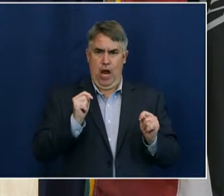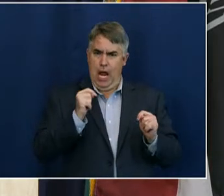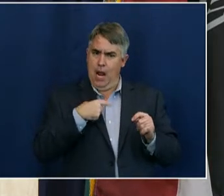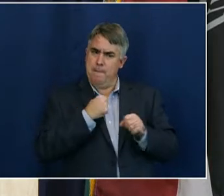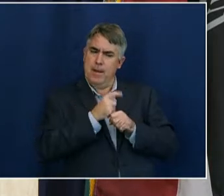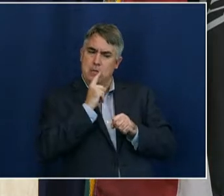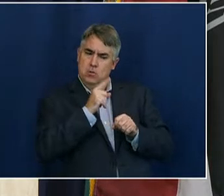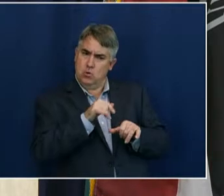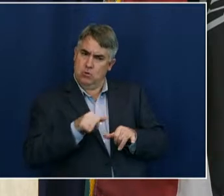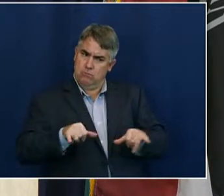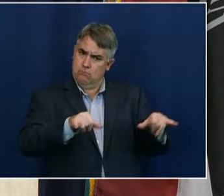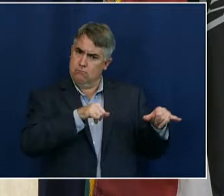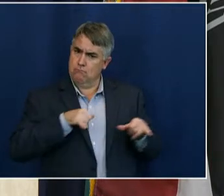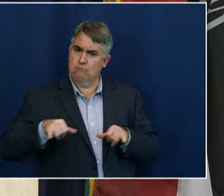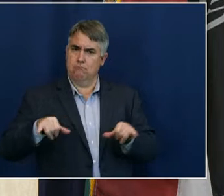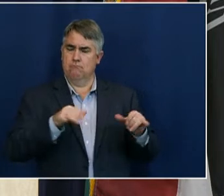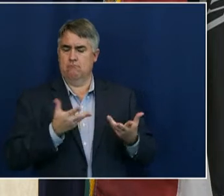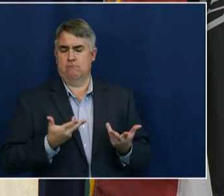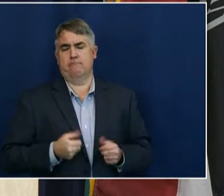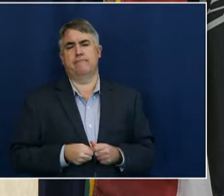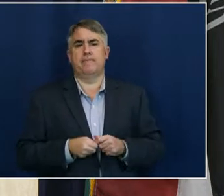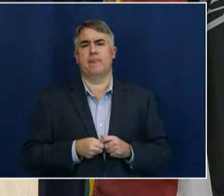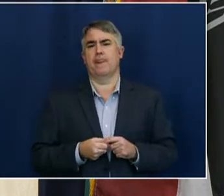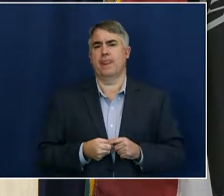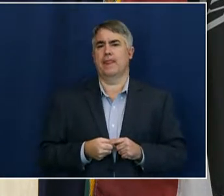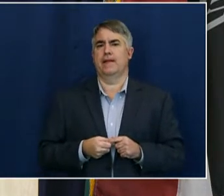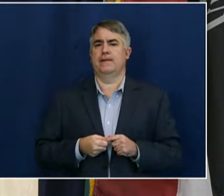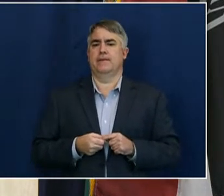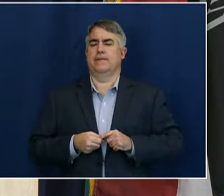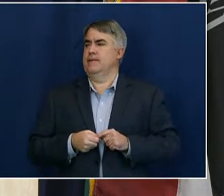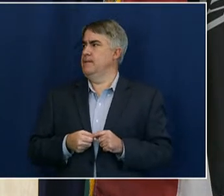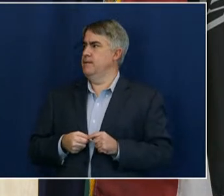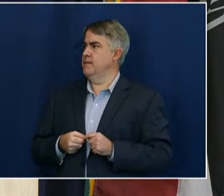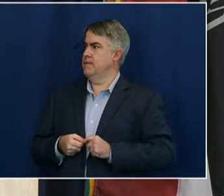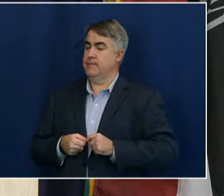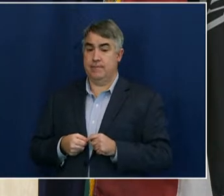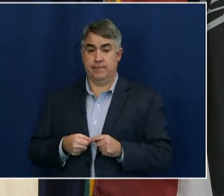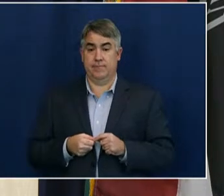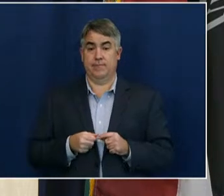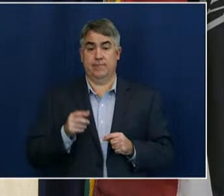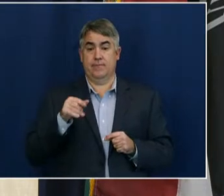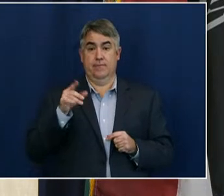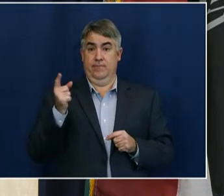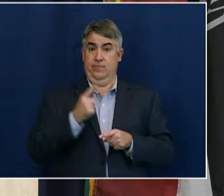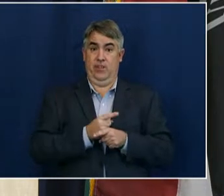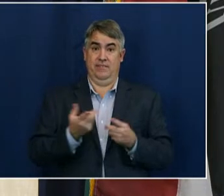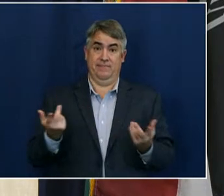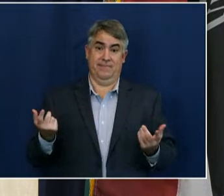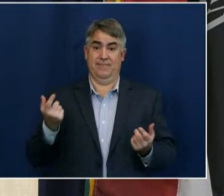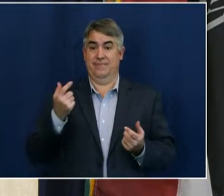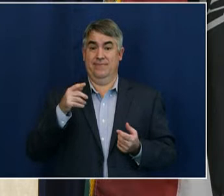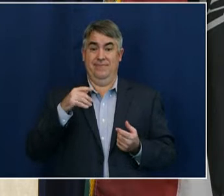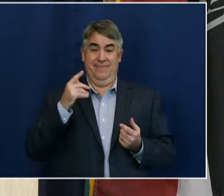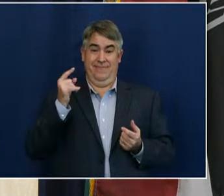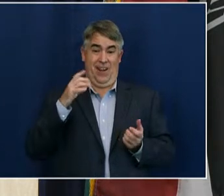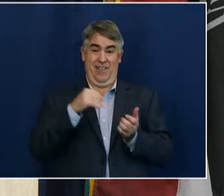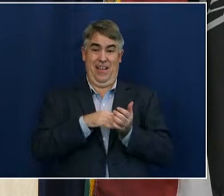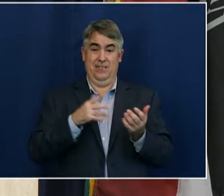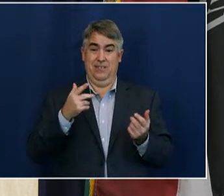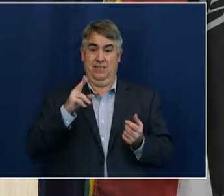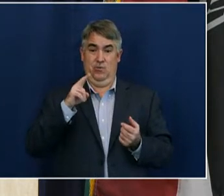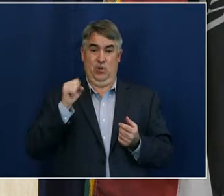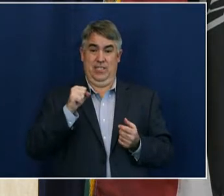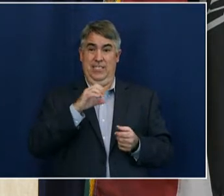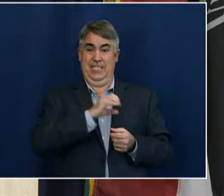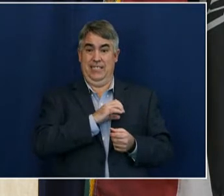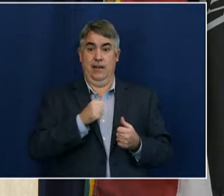possible that is being met. There are a significant number, hundreds of thousands of U.S. citizens who live in